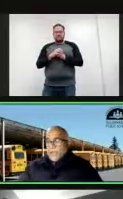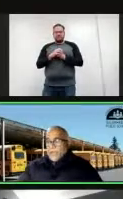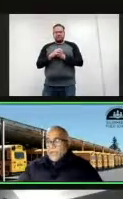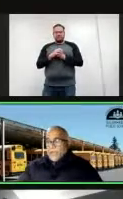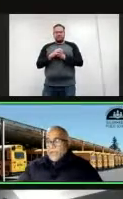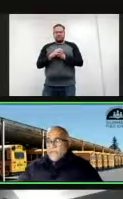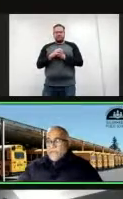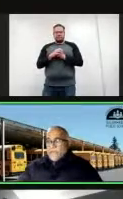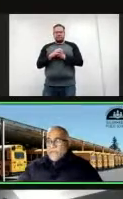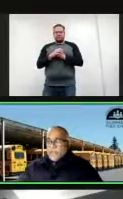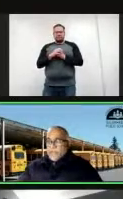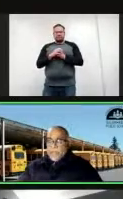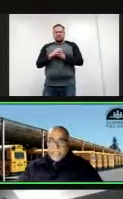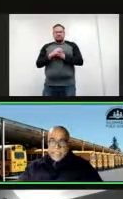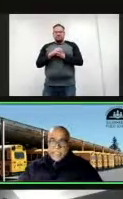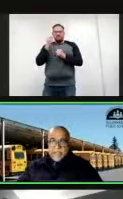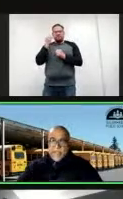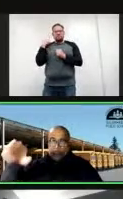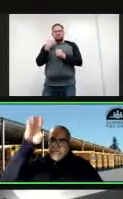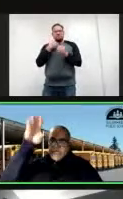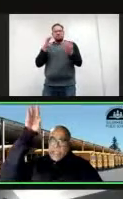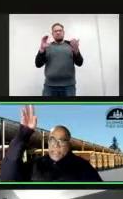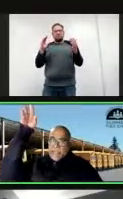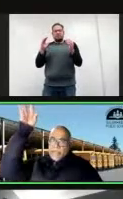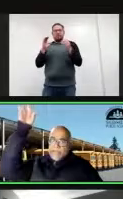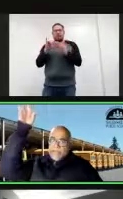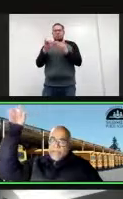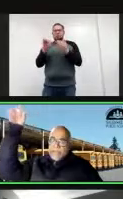Now, if we were to compare this with, say,